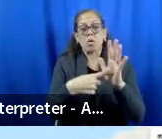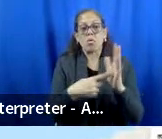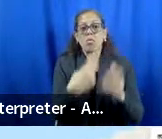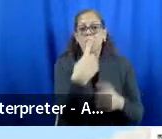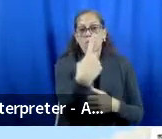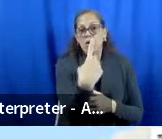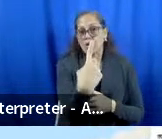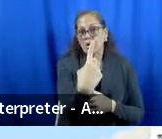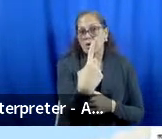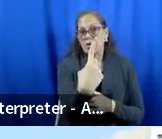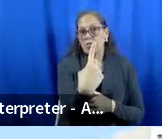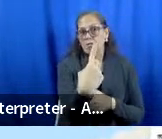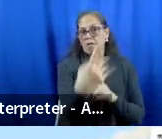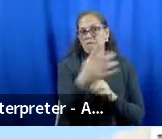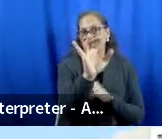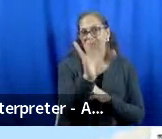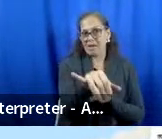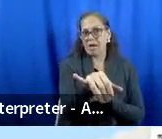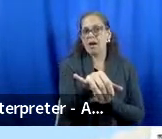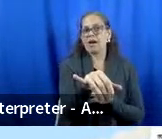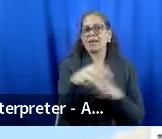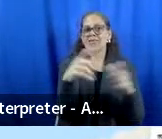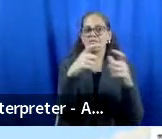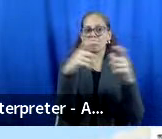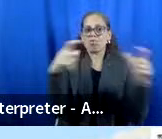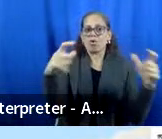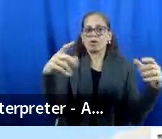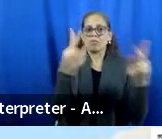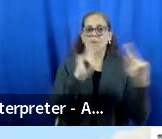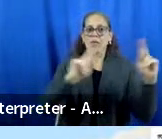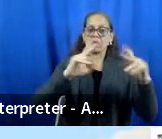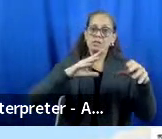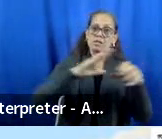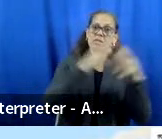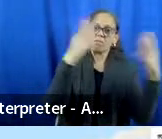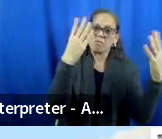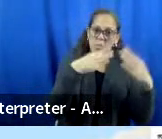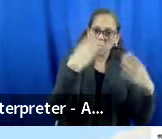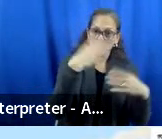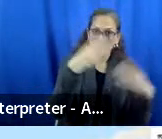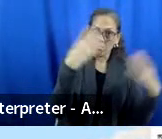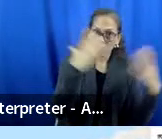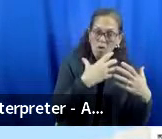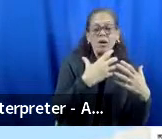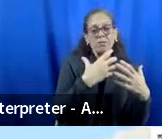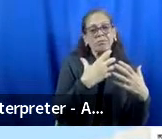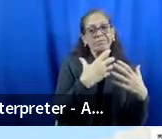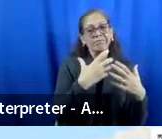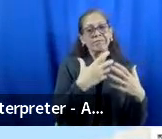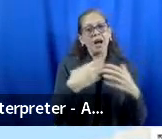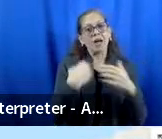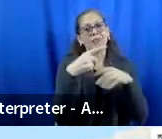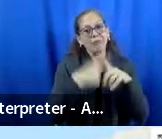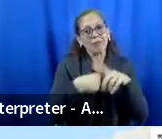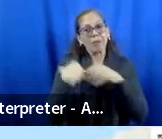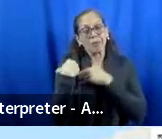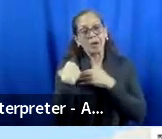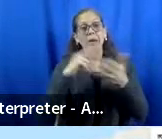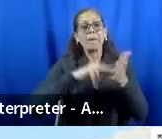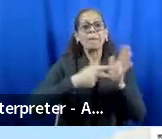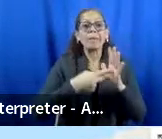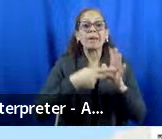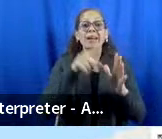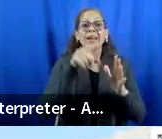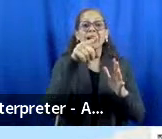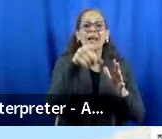the indicators inside the larger population vulnerability category. And what this map is showing us is